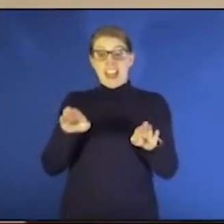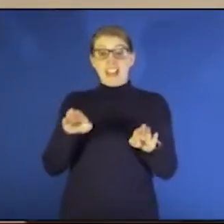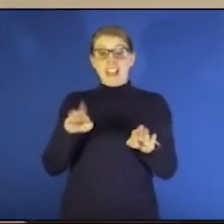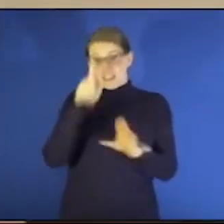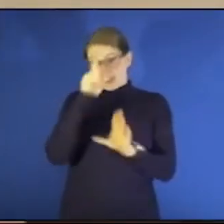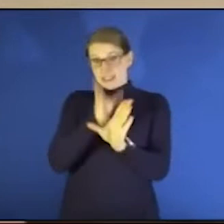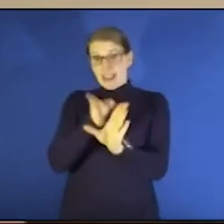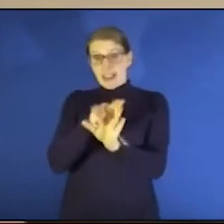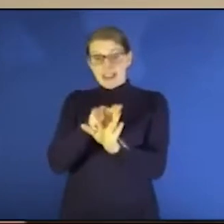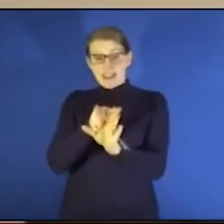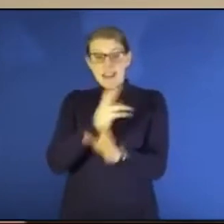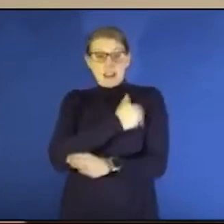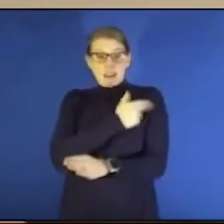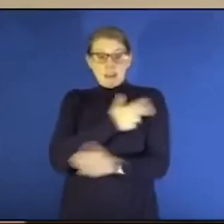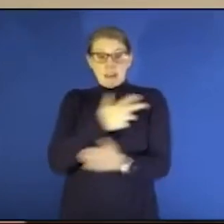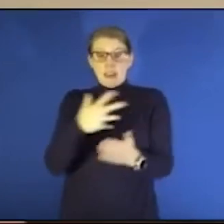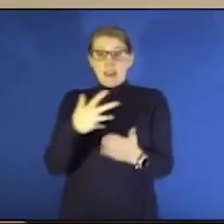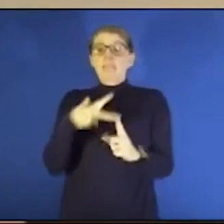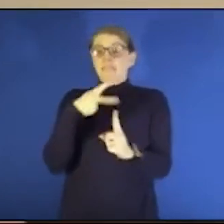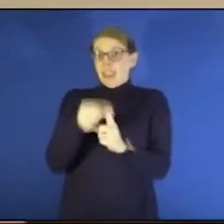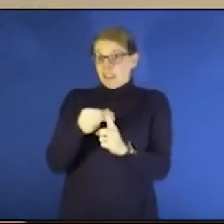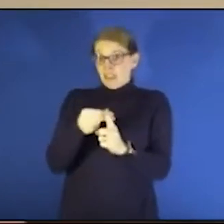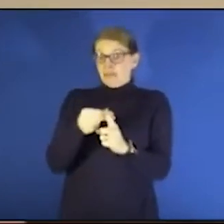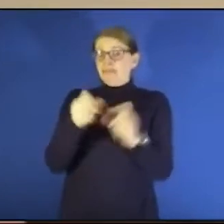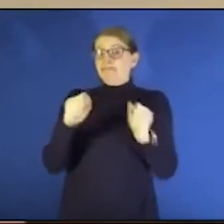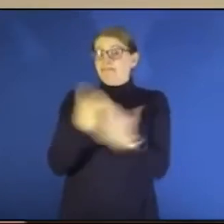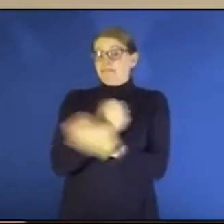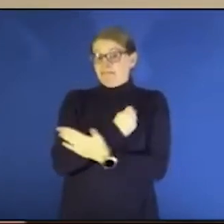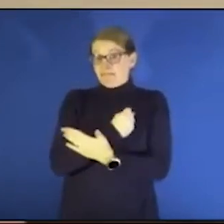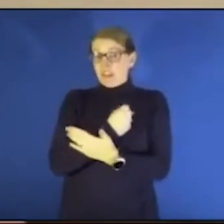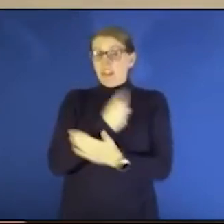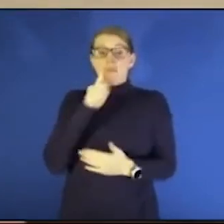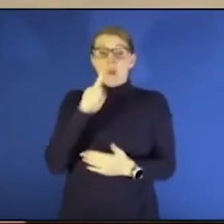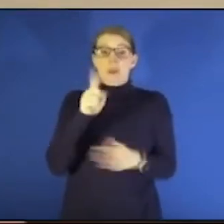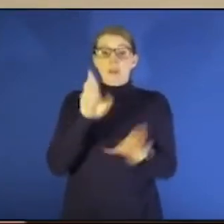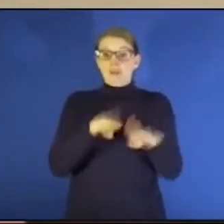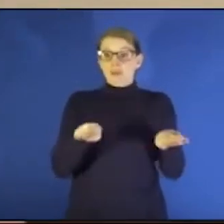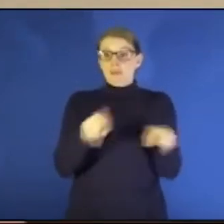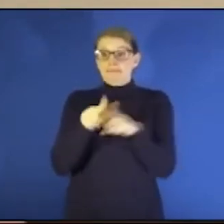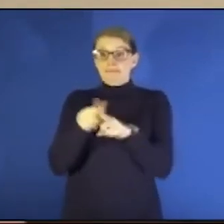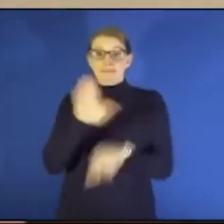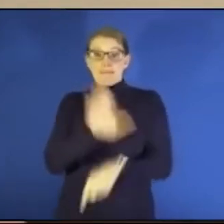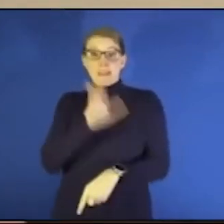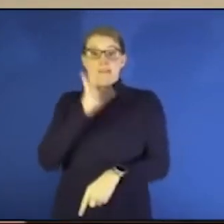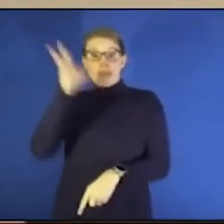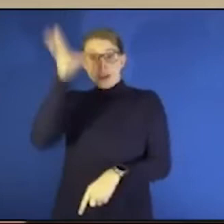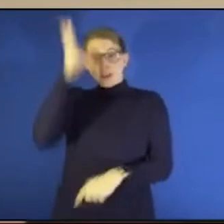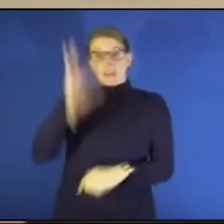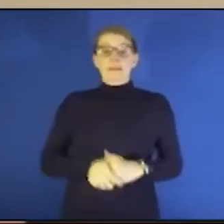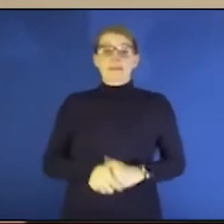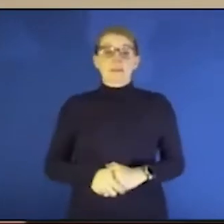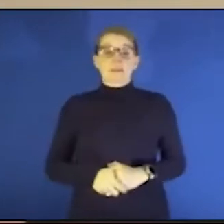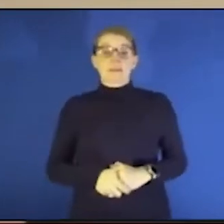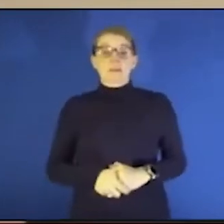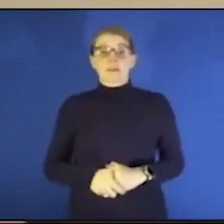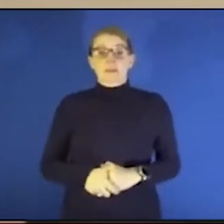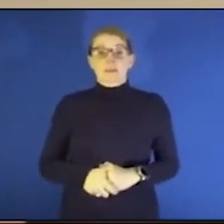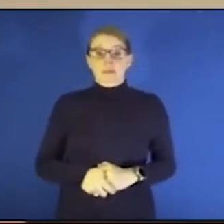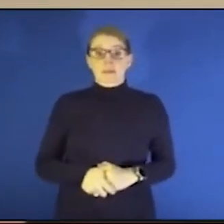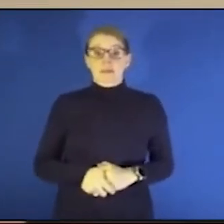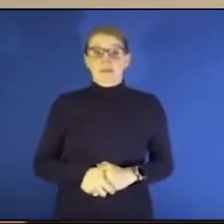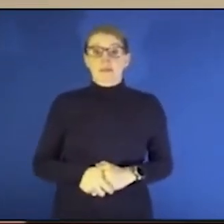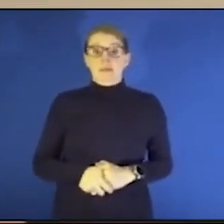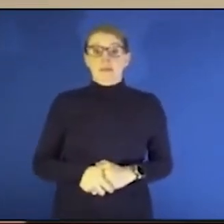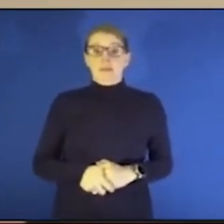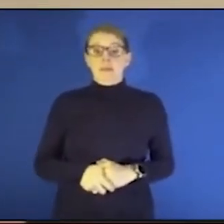in our facility with consent and ASENT from patients and parents. With that happening with some, not all